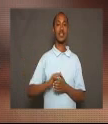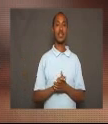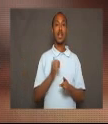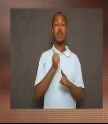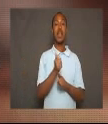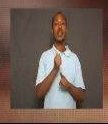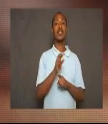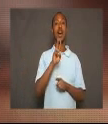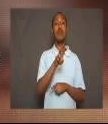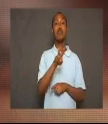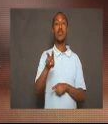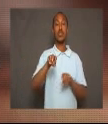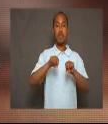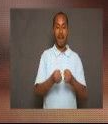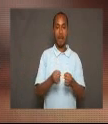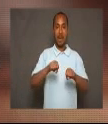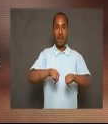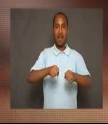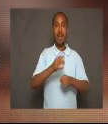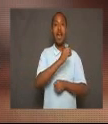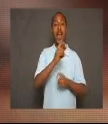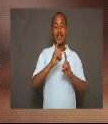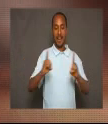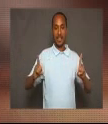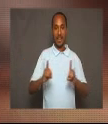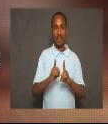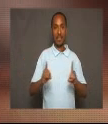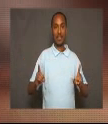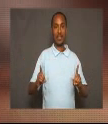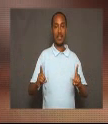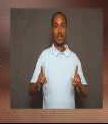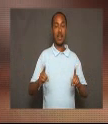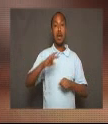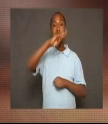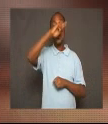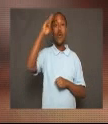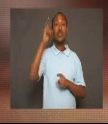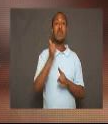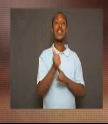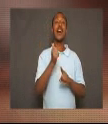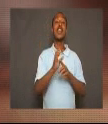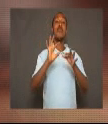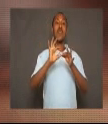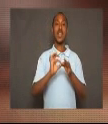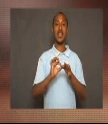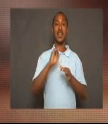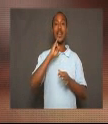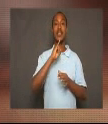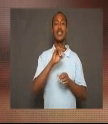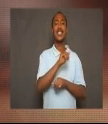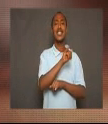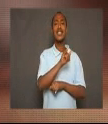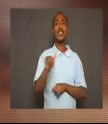Metals are both malleable and ductile because metallic bonding is the same